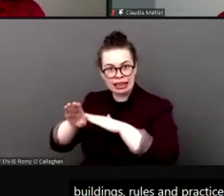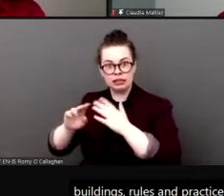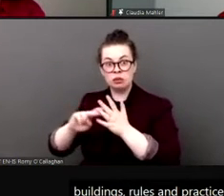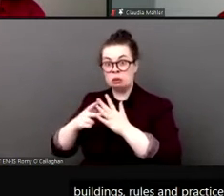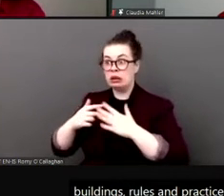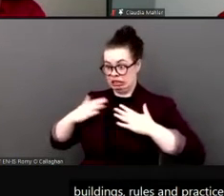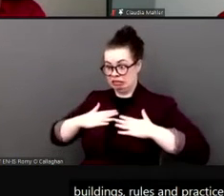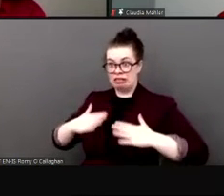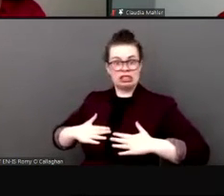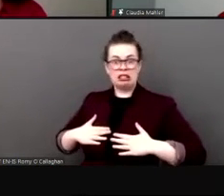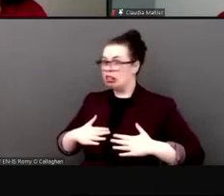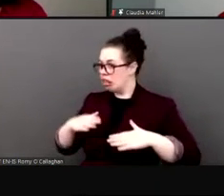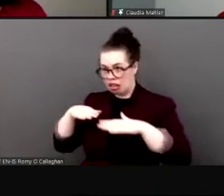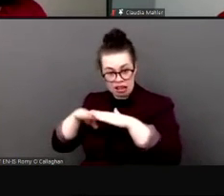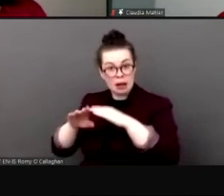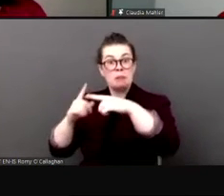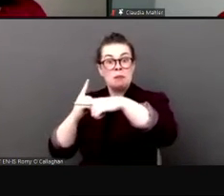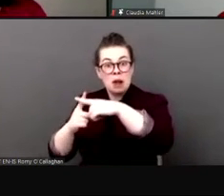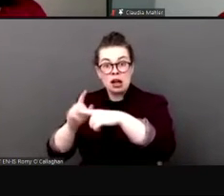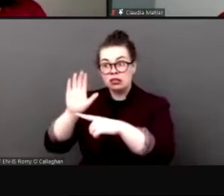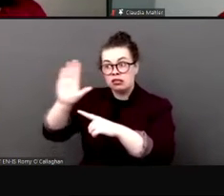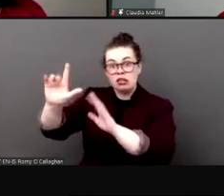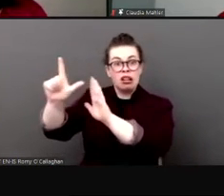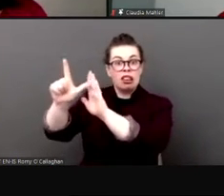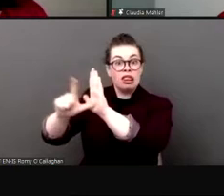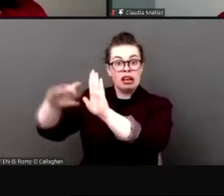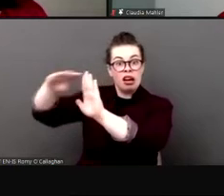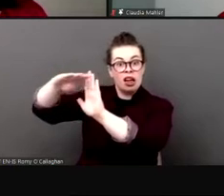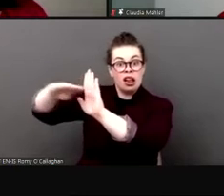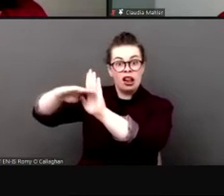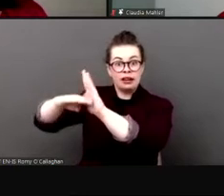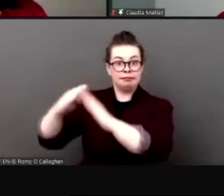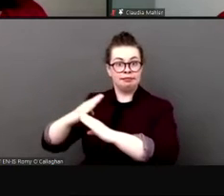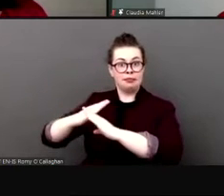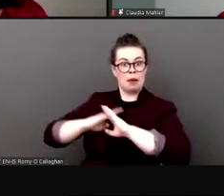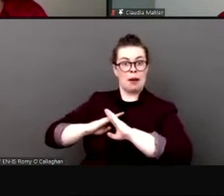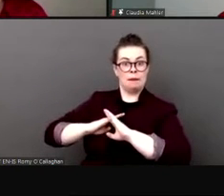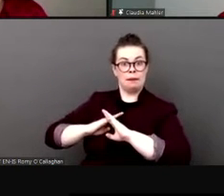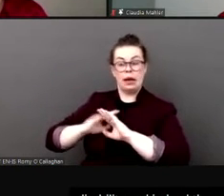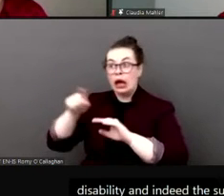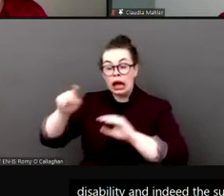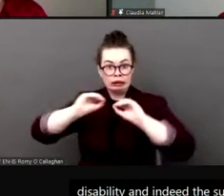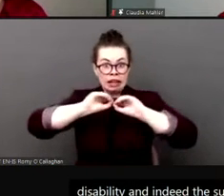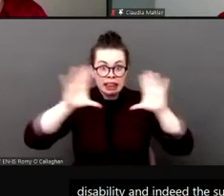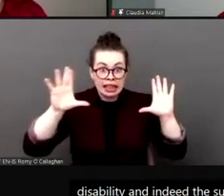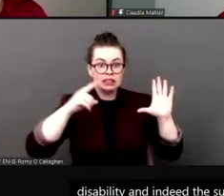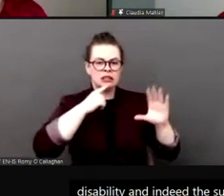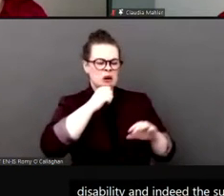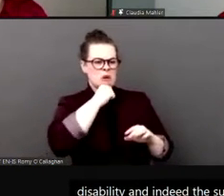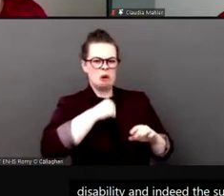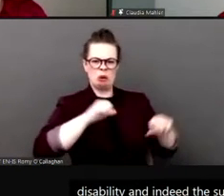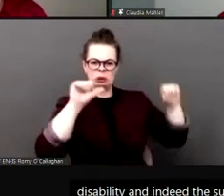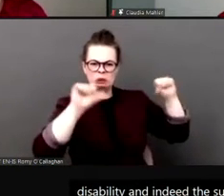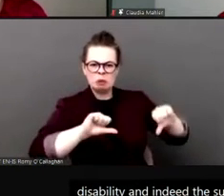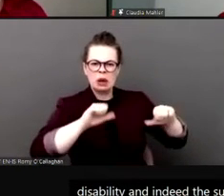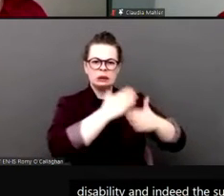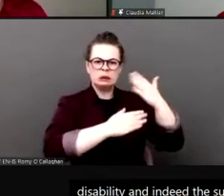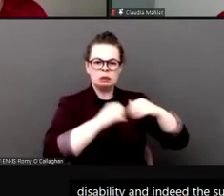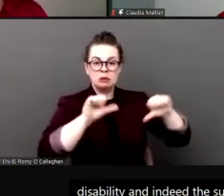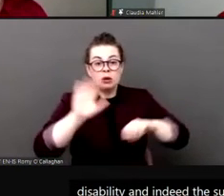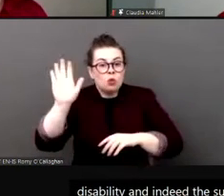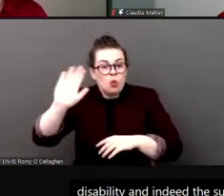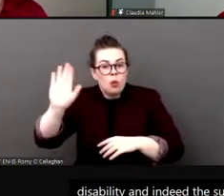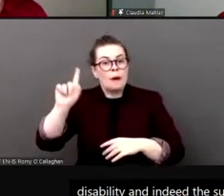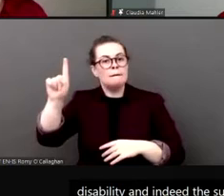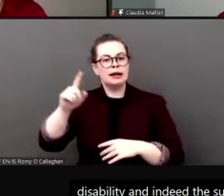rigged against, subtly, not ostensibly, but subtly rigged against older people and people with disabilities. And